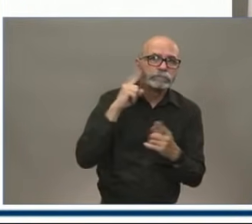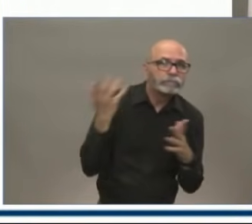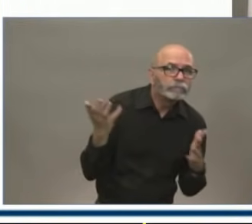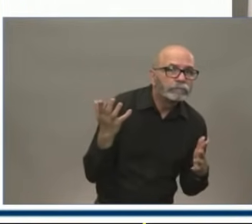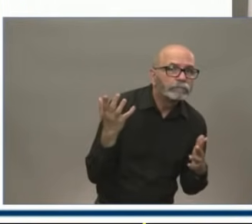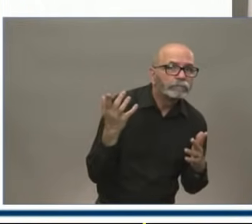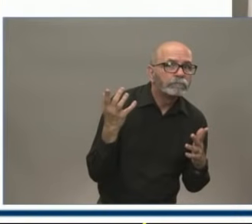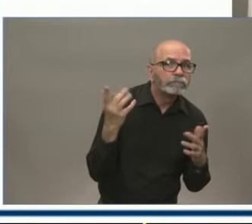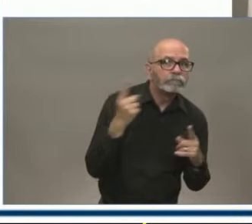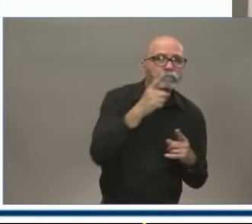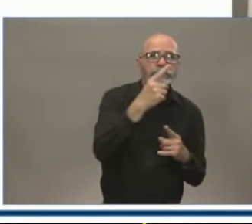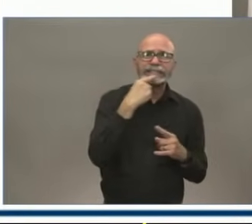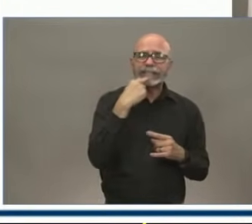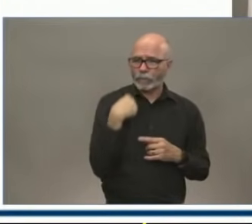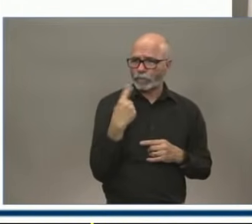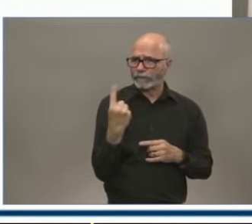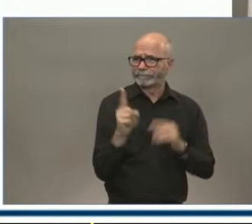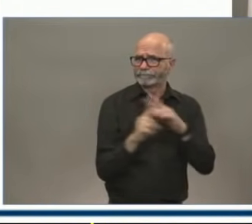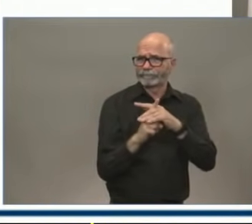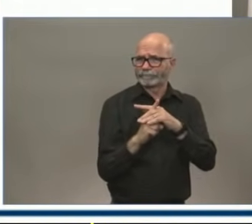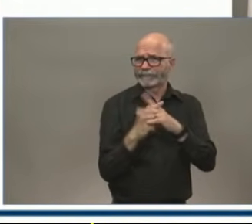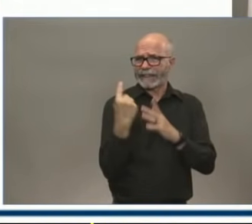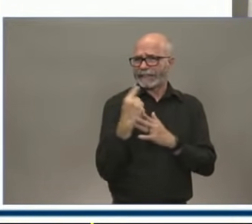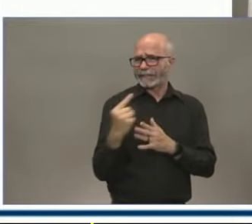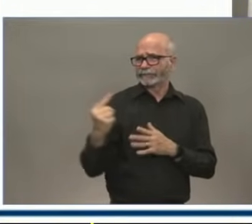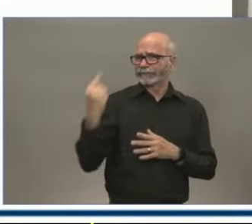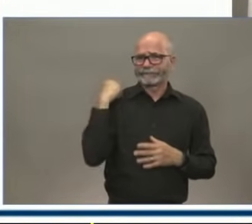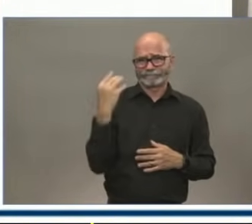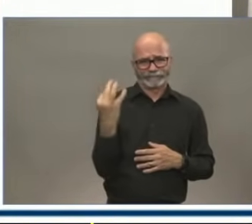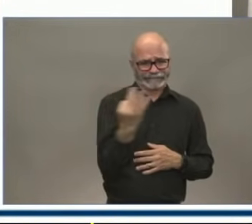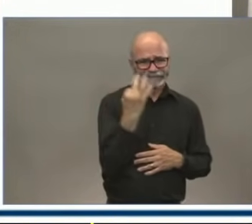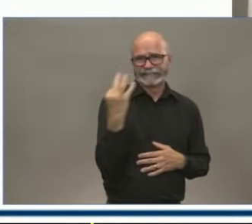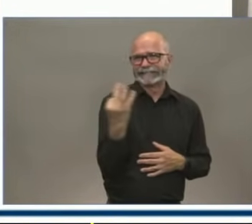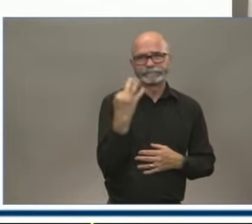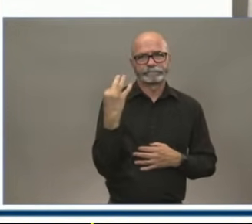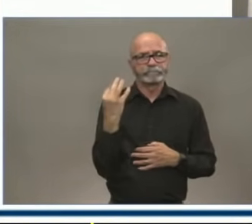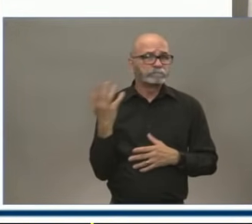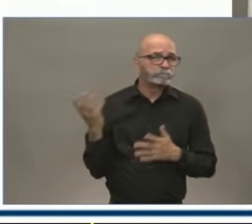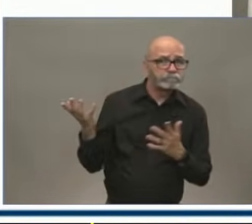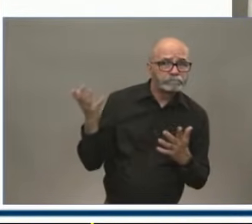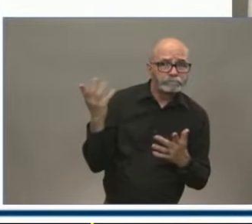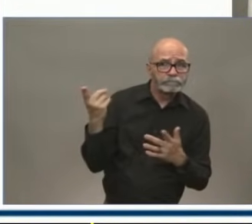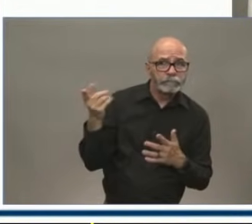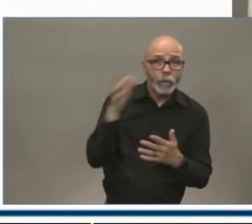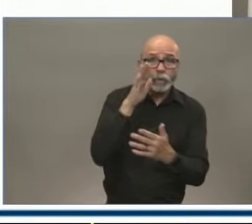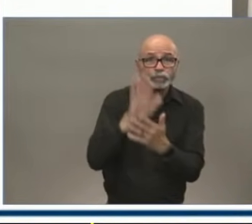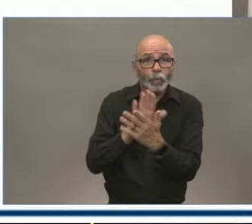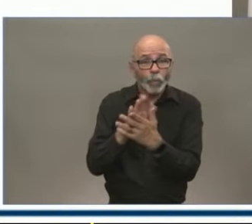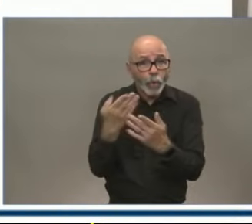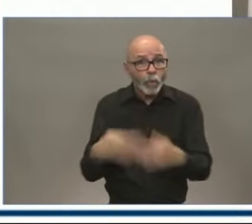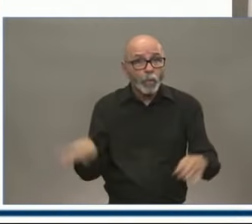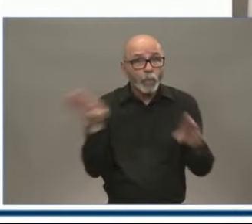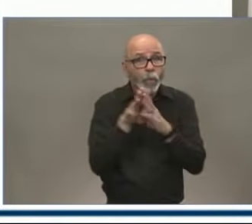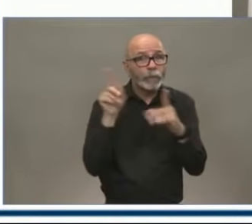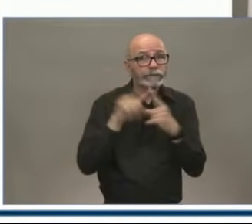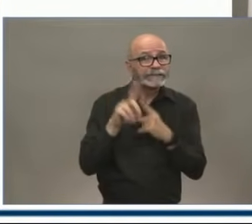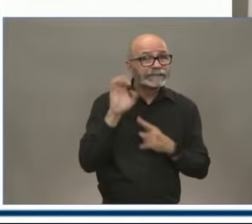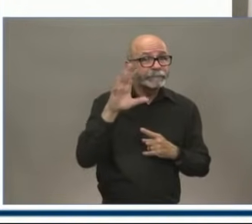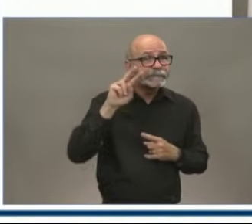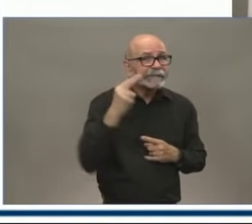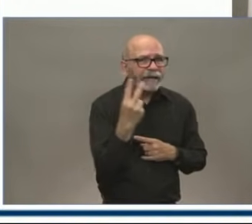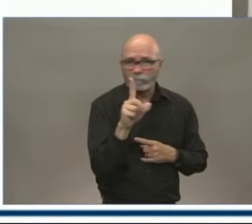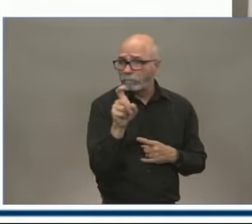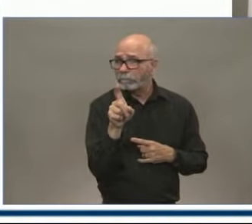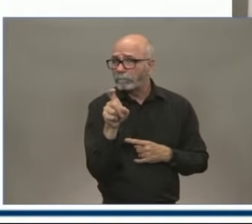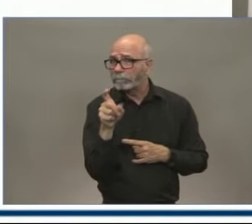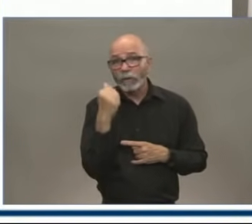connected to that school on Friday, it says that the school will be closed until at least December 2nd. Do you know if that school will be open tomorrow,